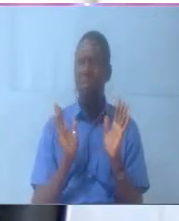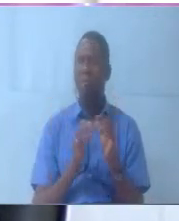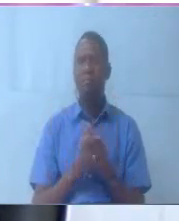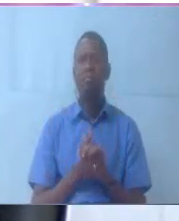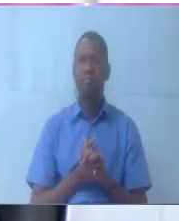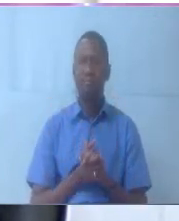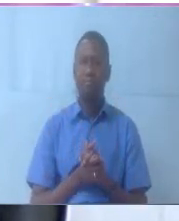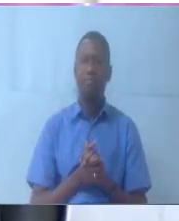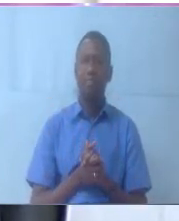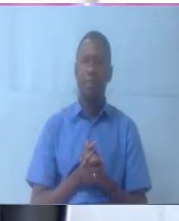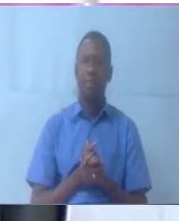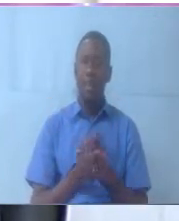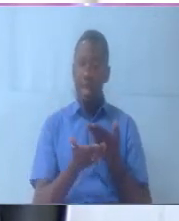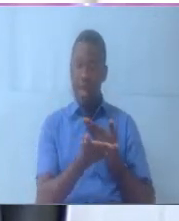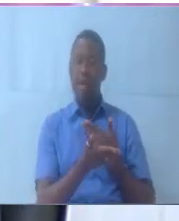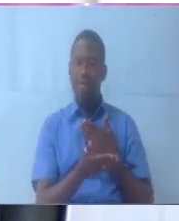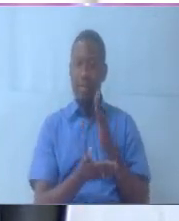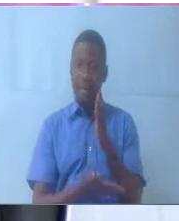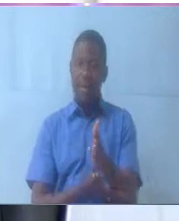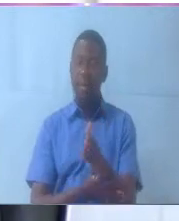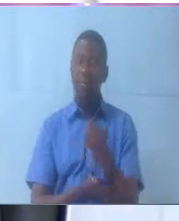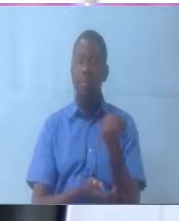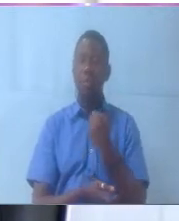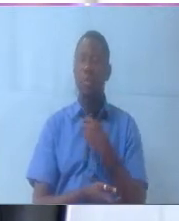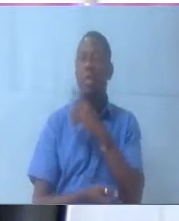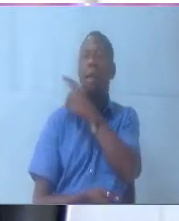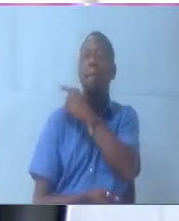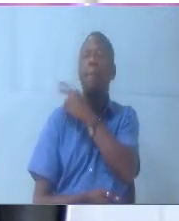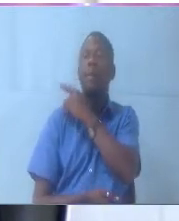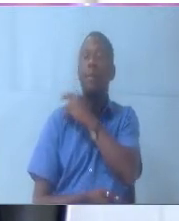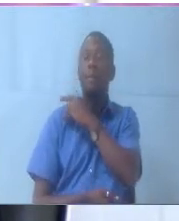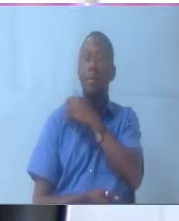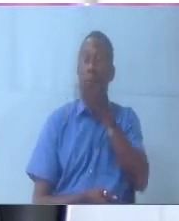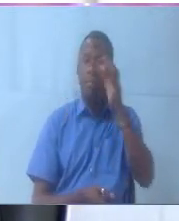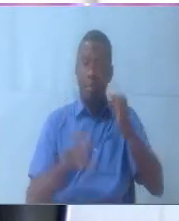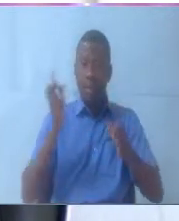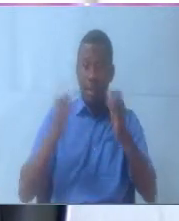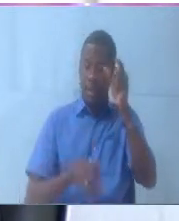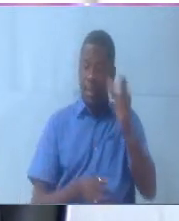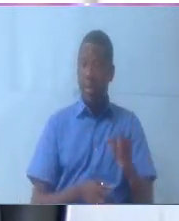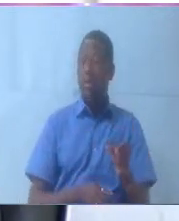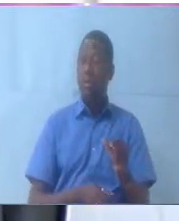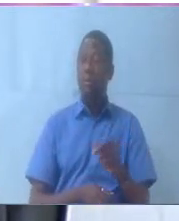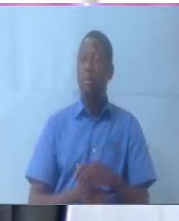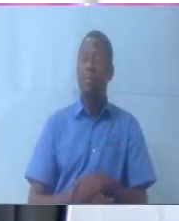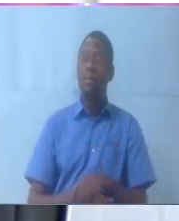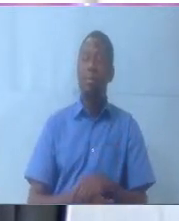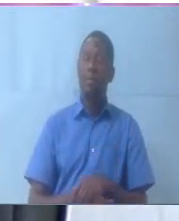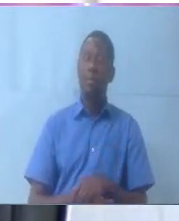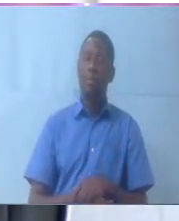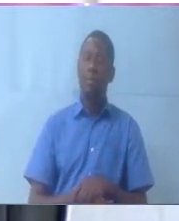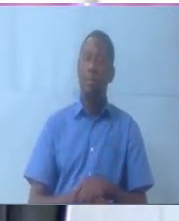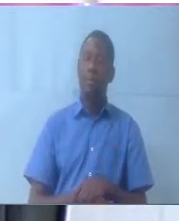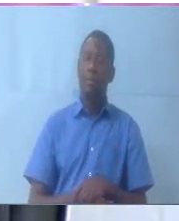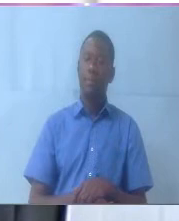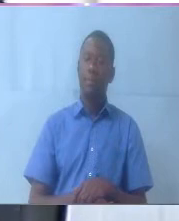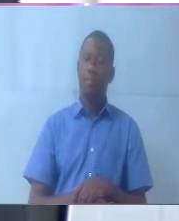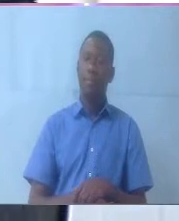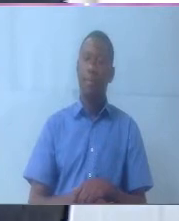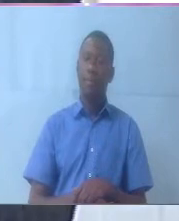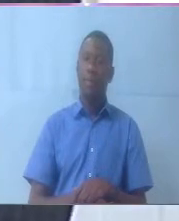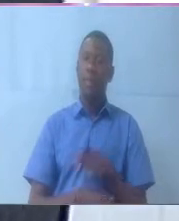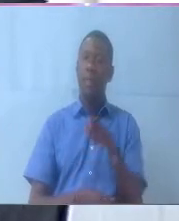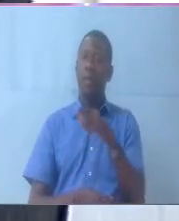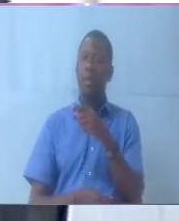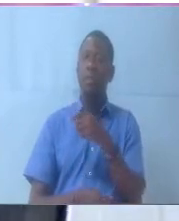akuti. He has that right because he's the principal magistrate. Umala nyanto leti katu atelo mkiti ndirla kuntonkoti magistrate yato. His function